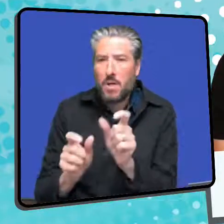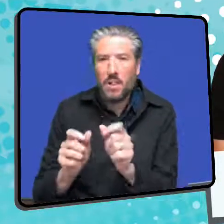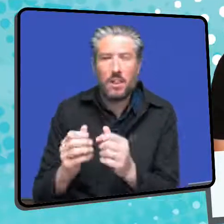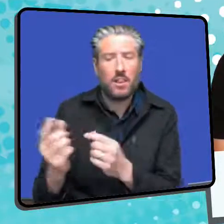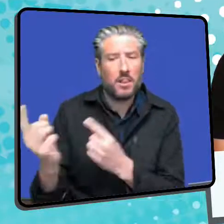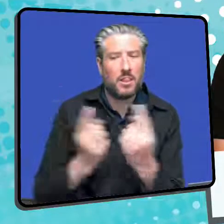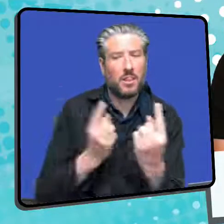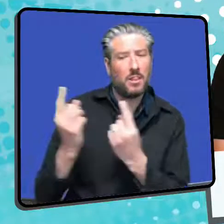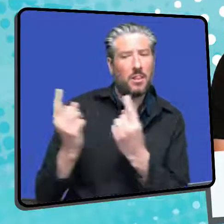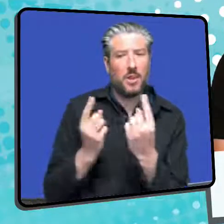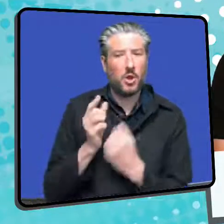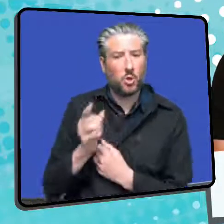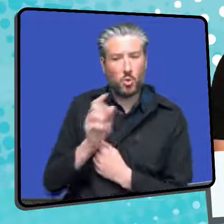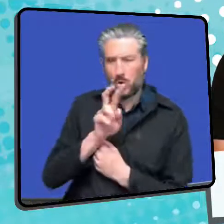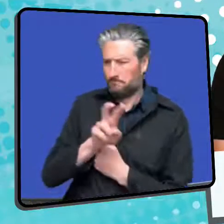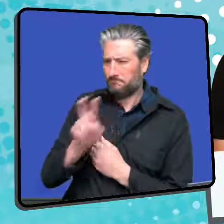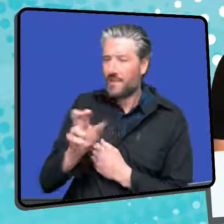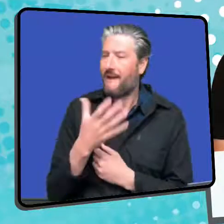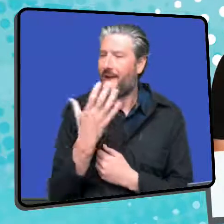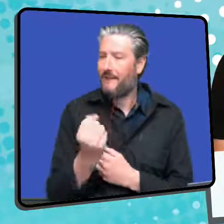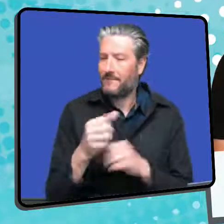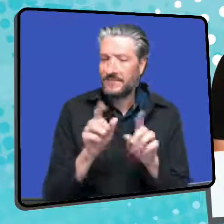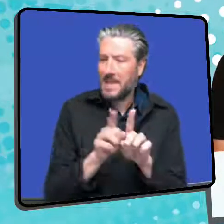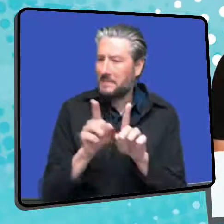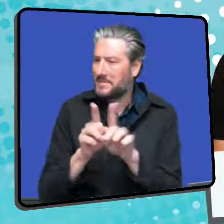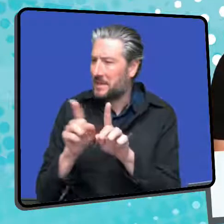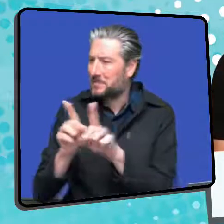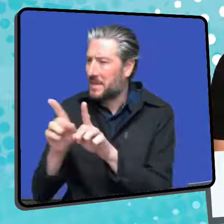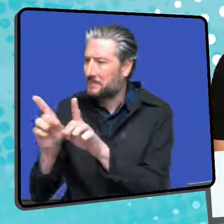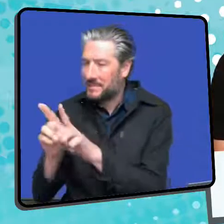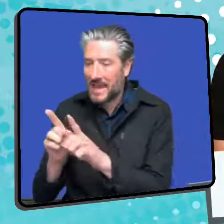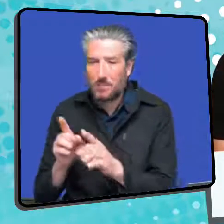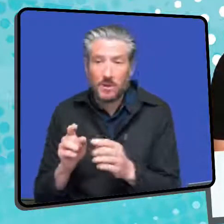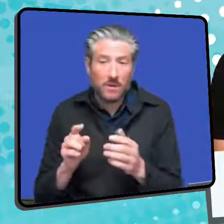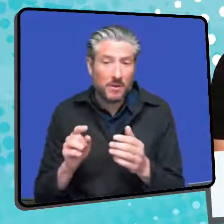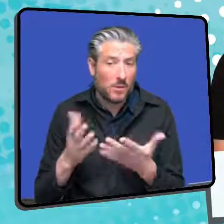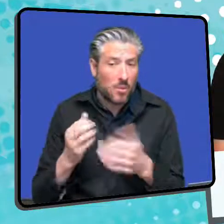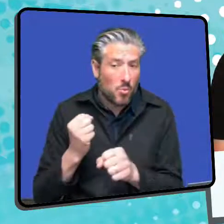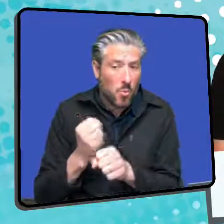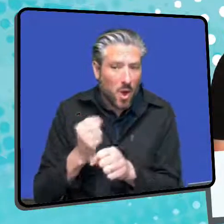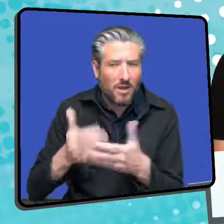coming from specific backgrounds, or actually, is there a range? Like, what are you kind of seeing out there?